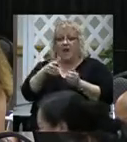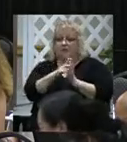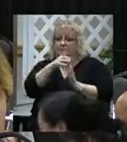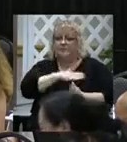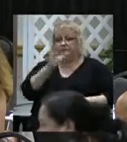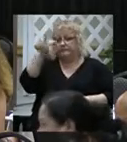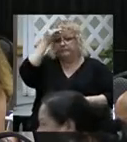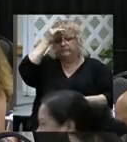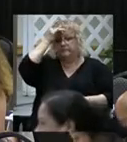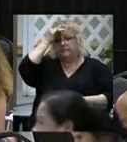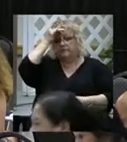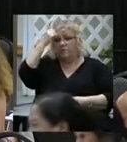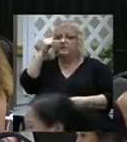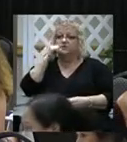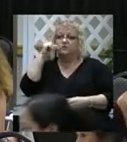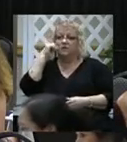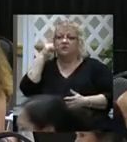Mexico?